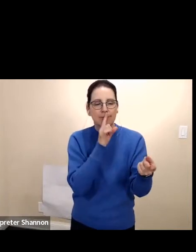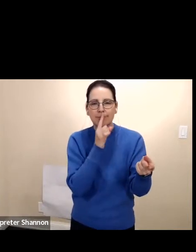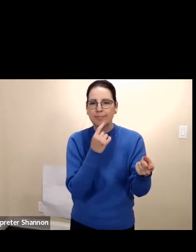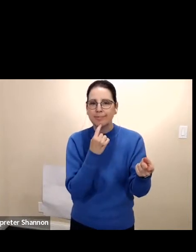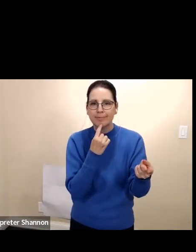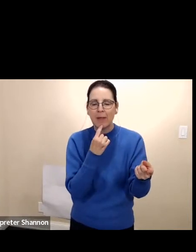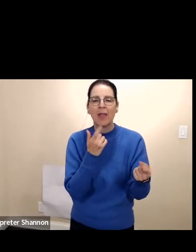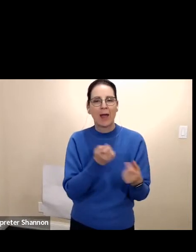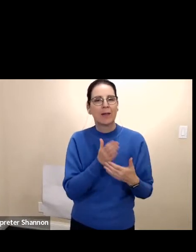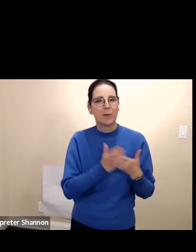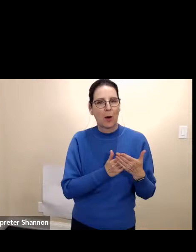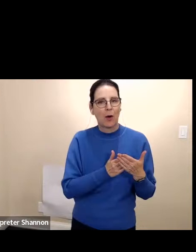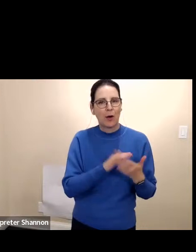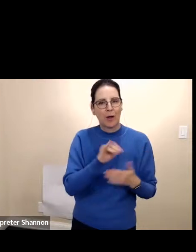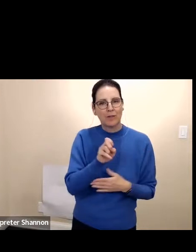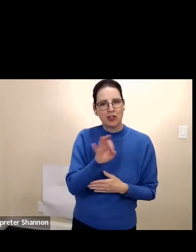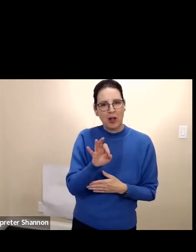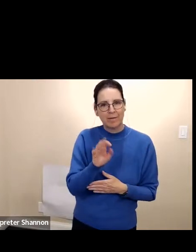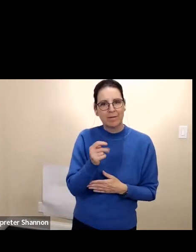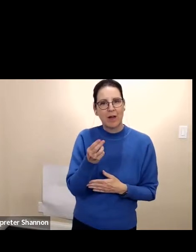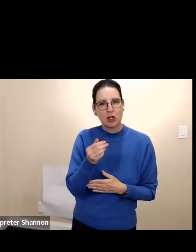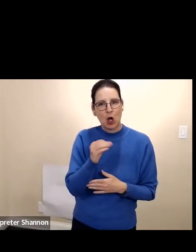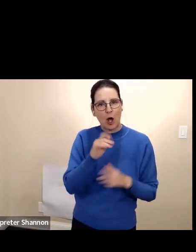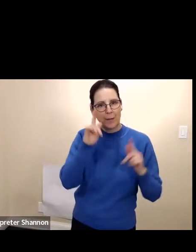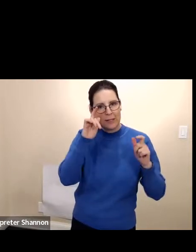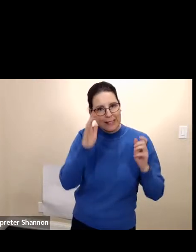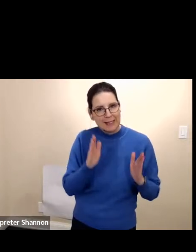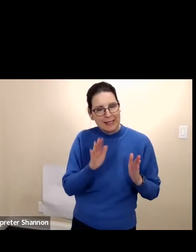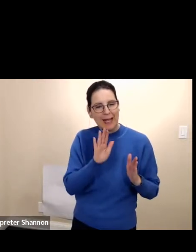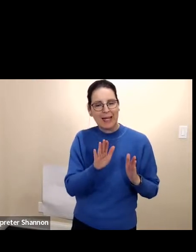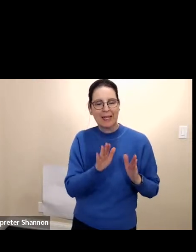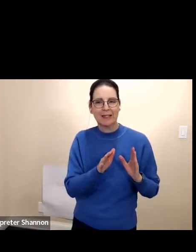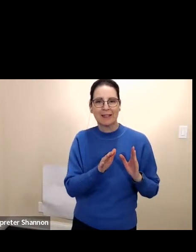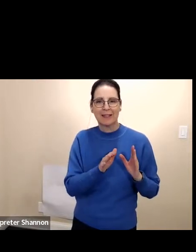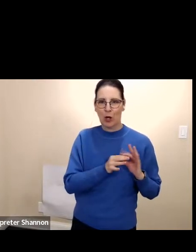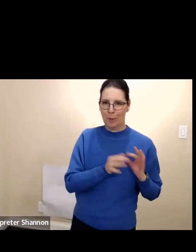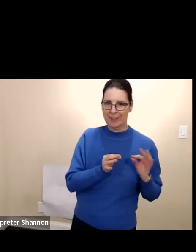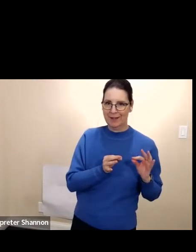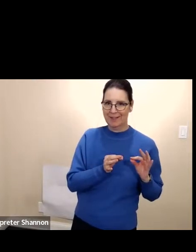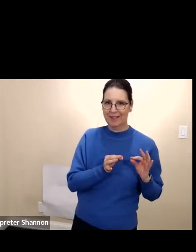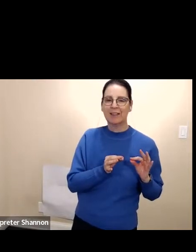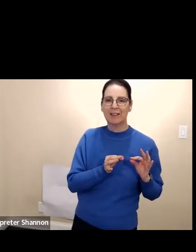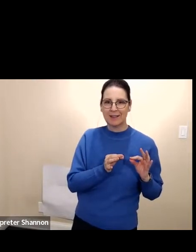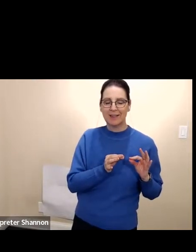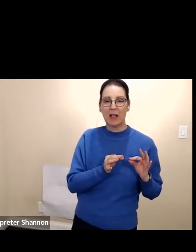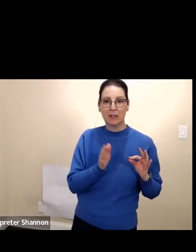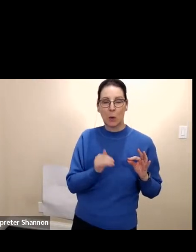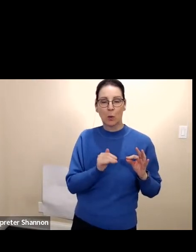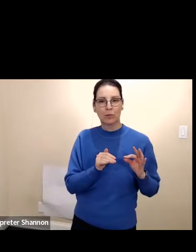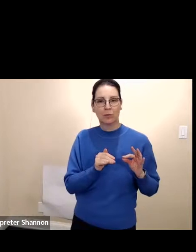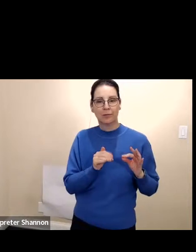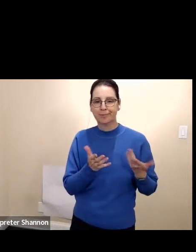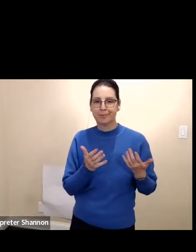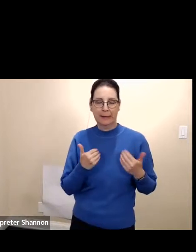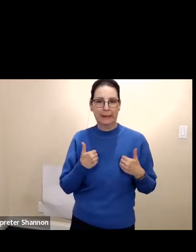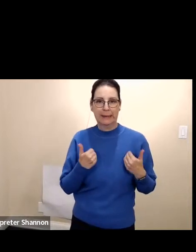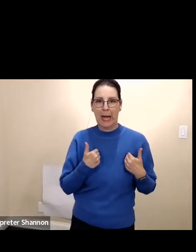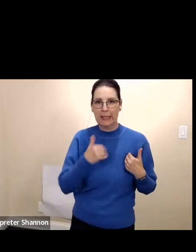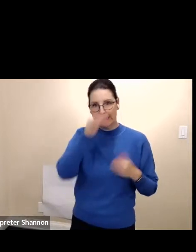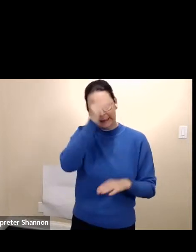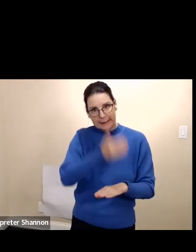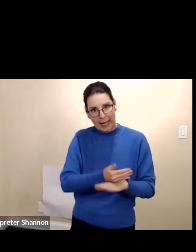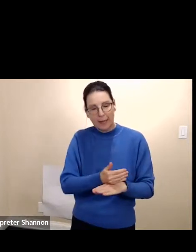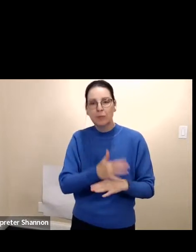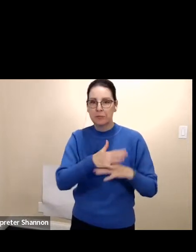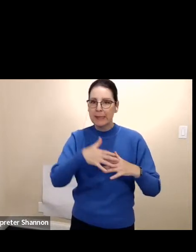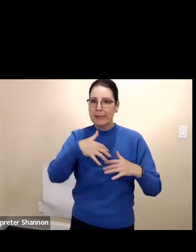Thomas's um commentary um what by placing his son his um his young indigenous son in front